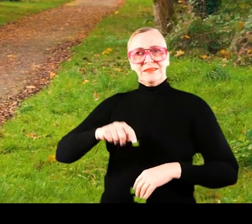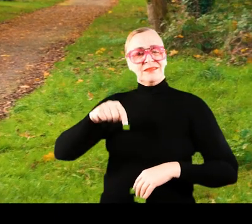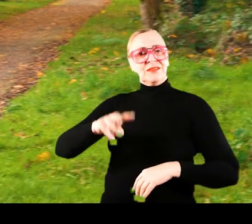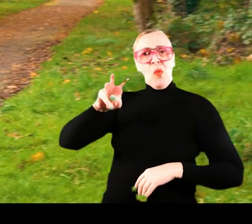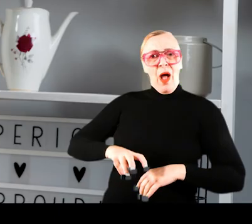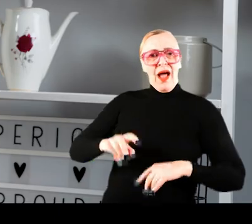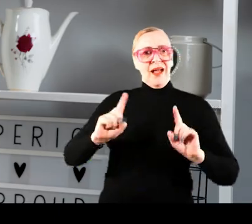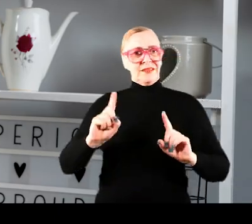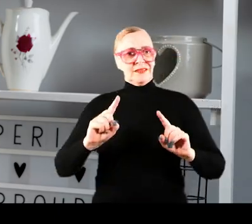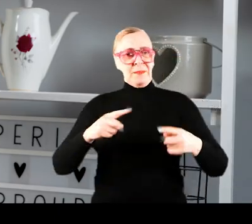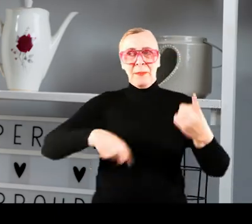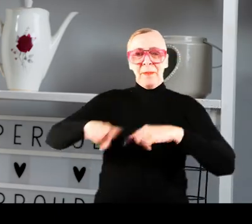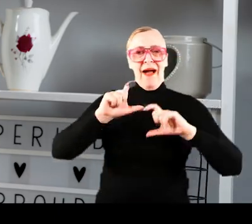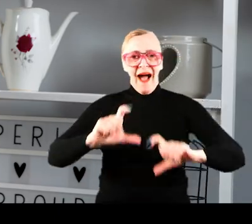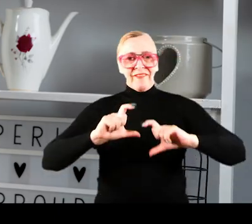would be a Wales where